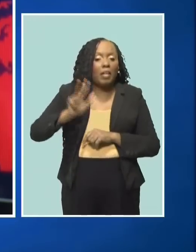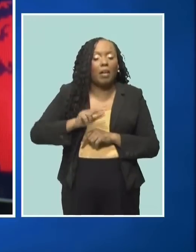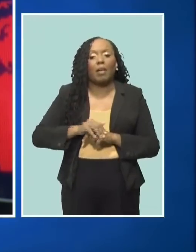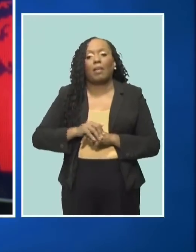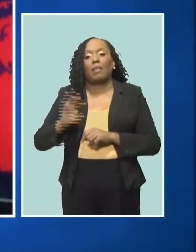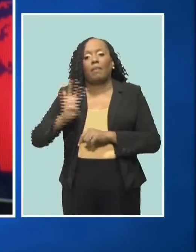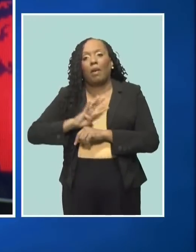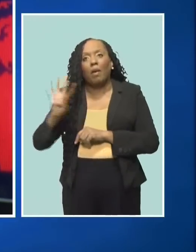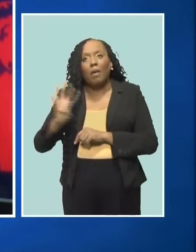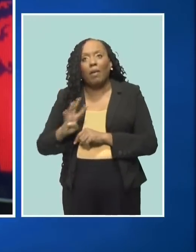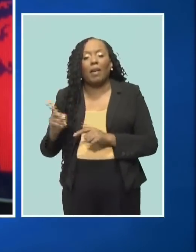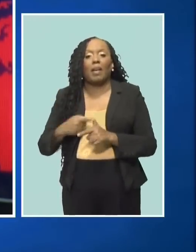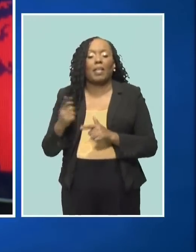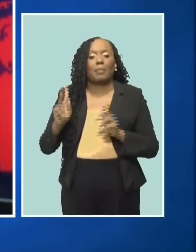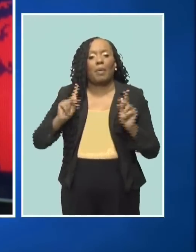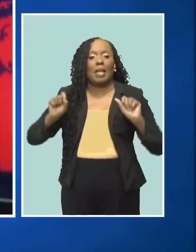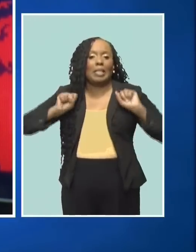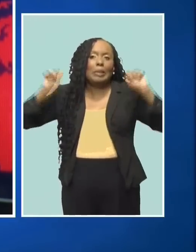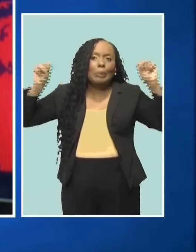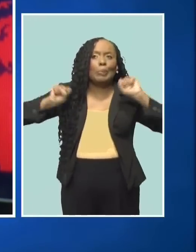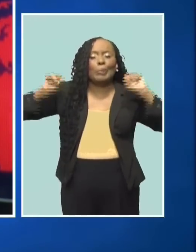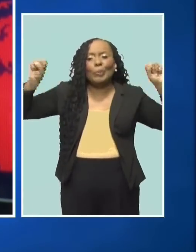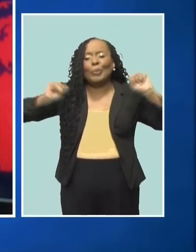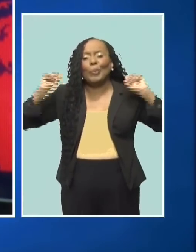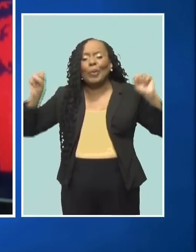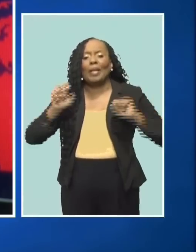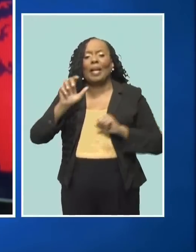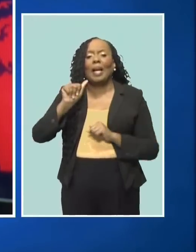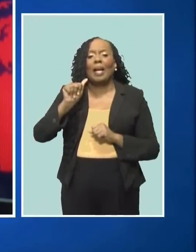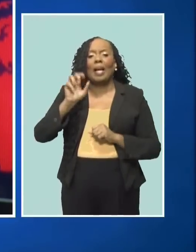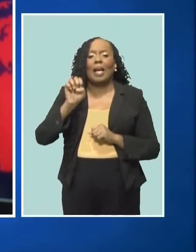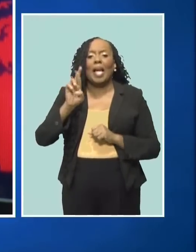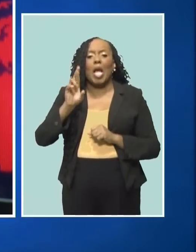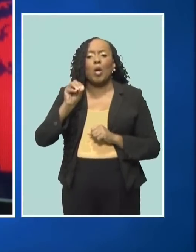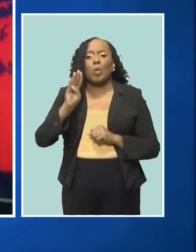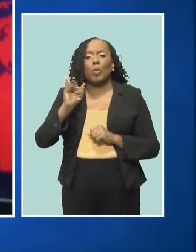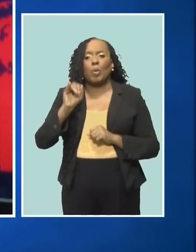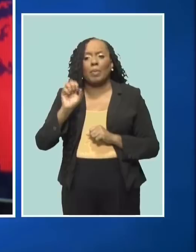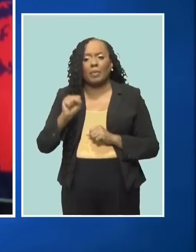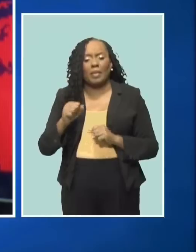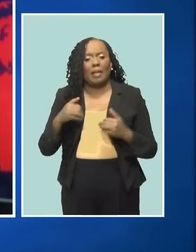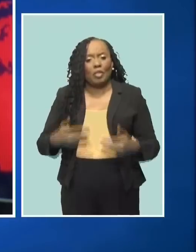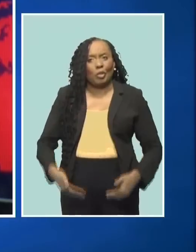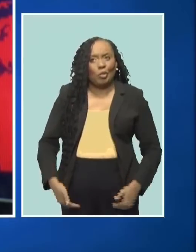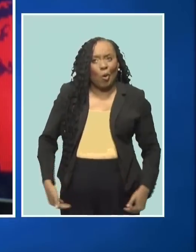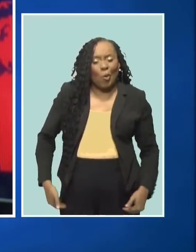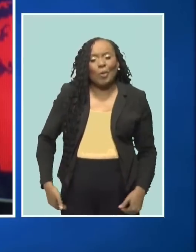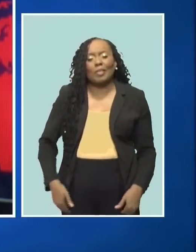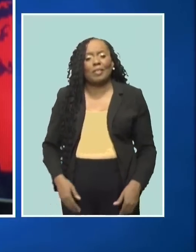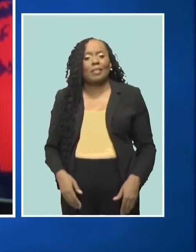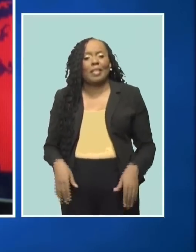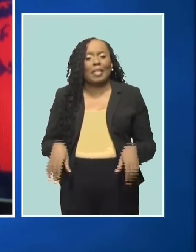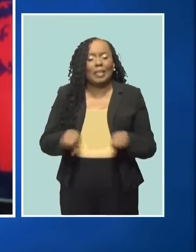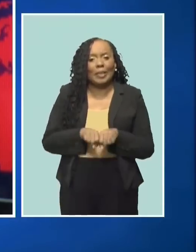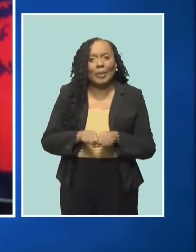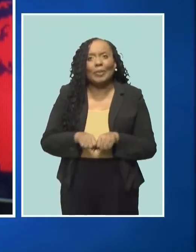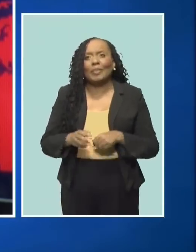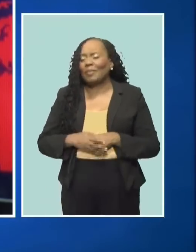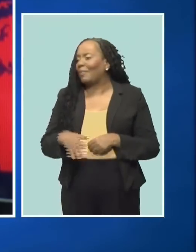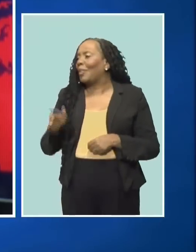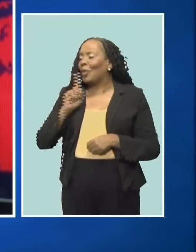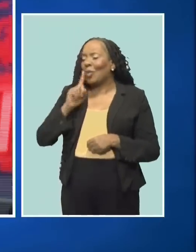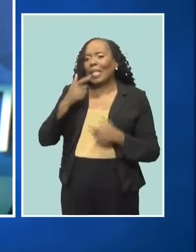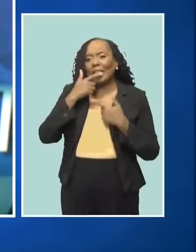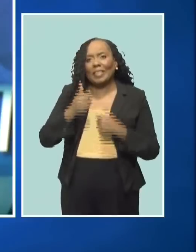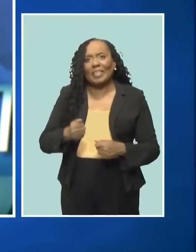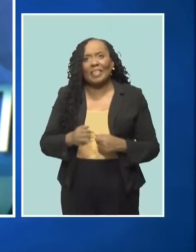aerobic session. So persons that are interested in having a nice little sweat on the evening can put on your softwares and short pants and warm down for the evening. It's going to be quite interesting